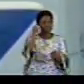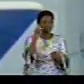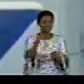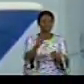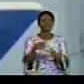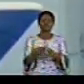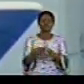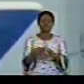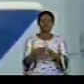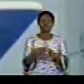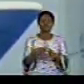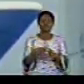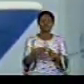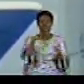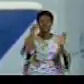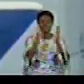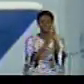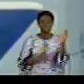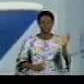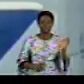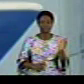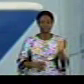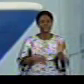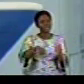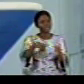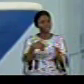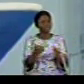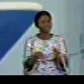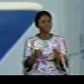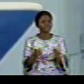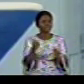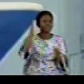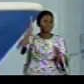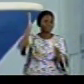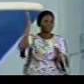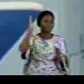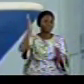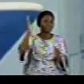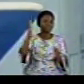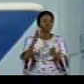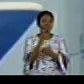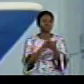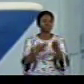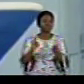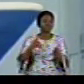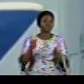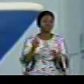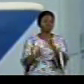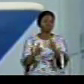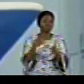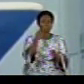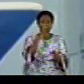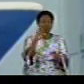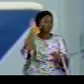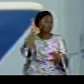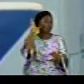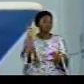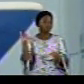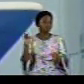And then another testimony, some of the people who are listening and viewing might